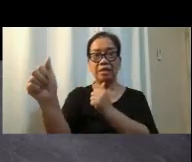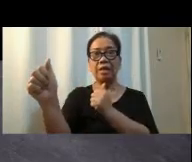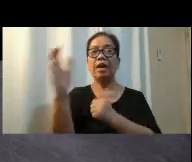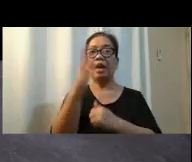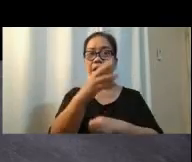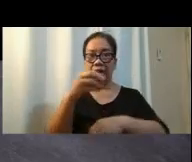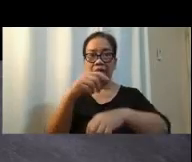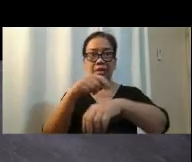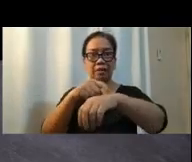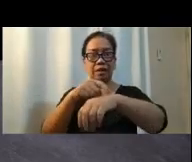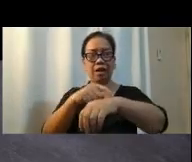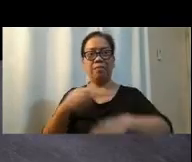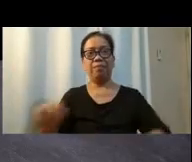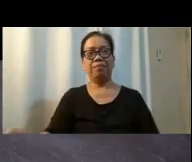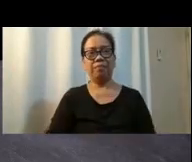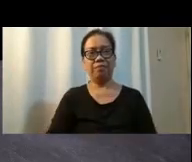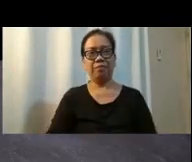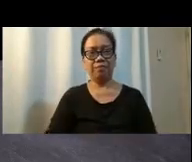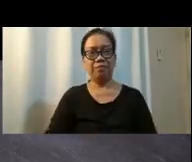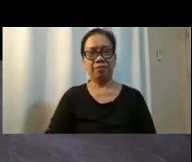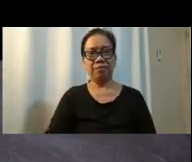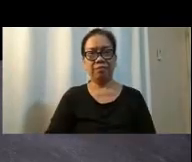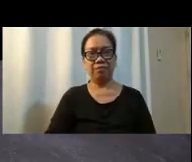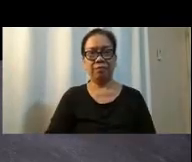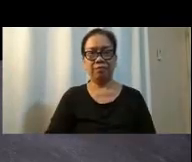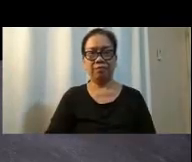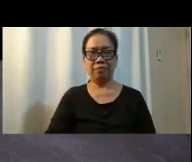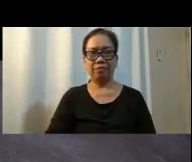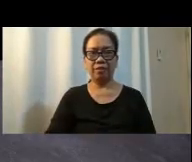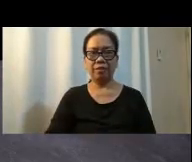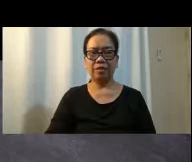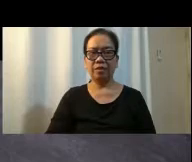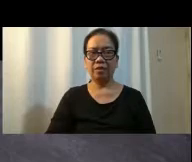distance and time.